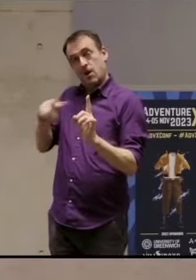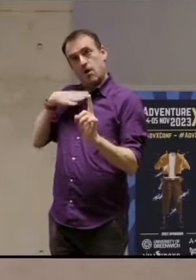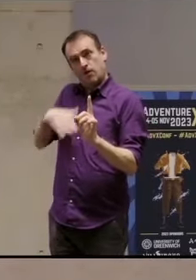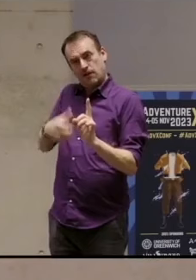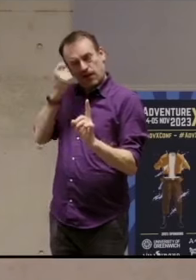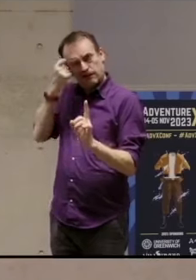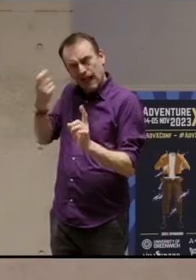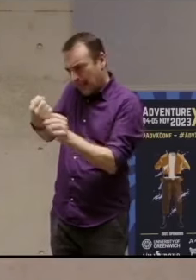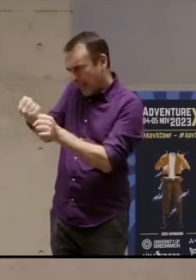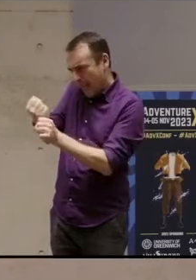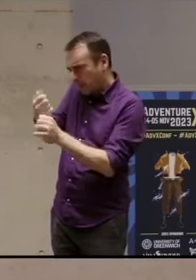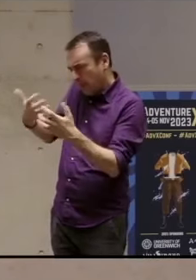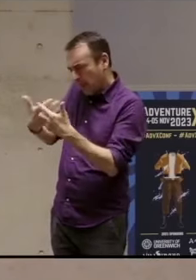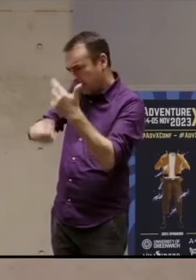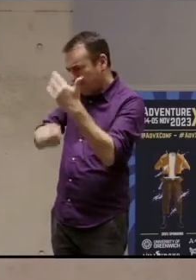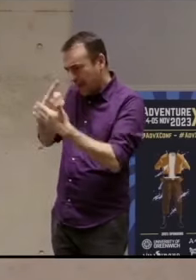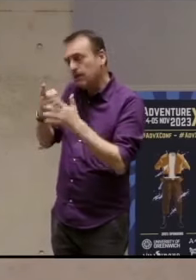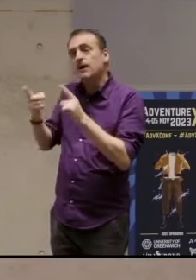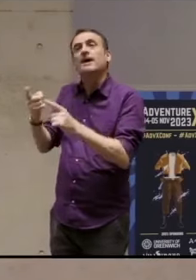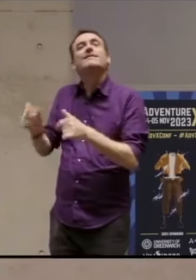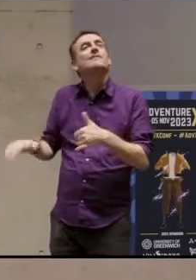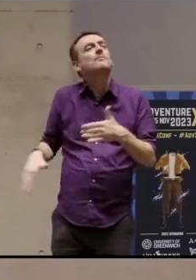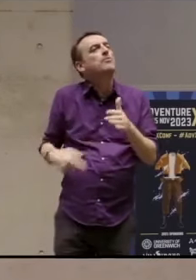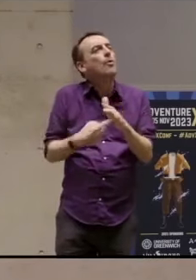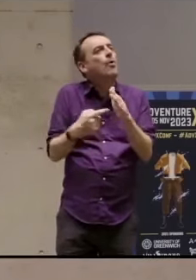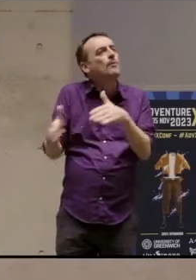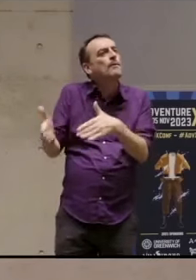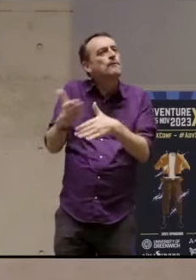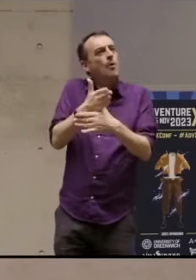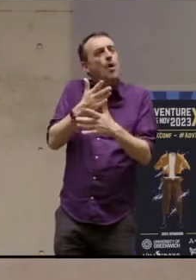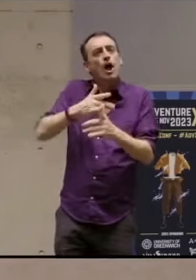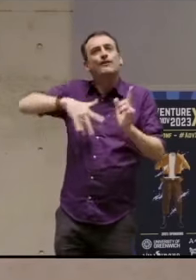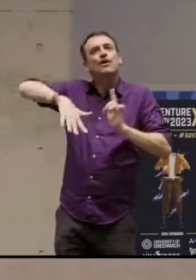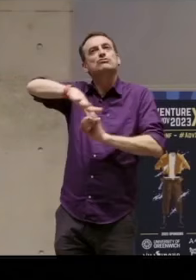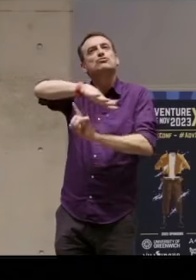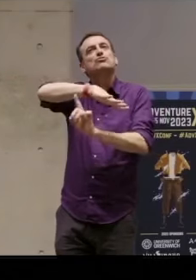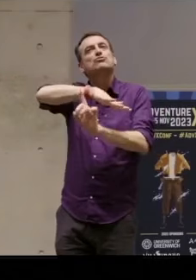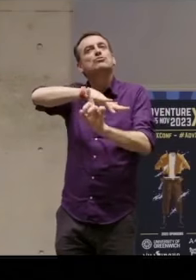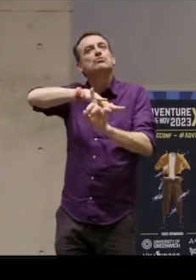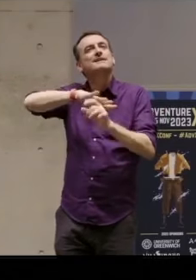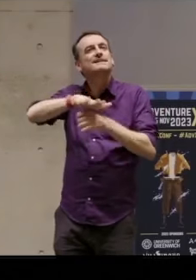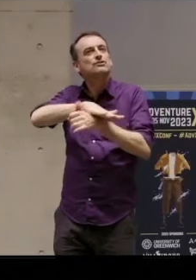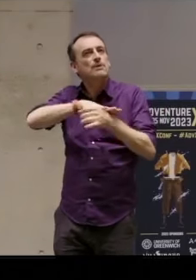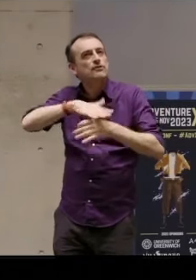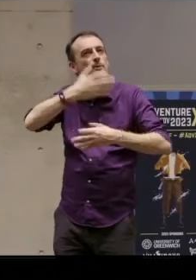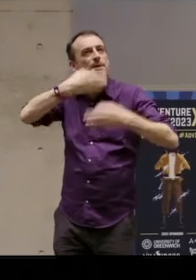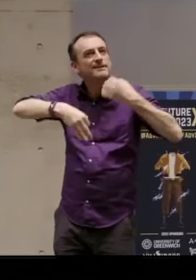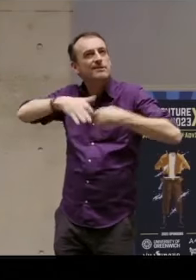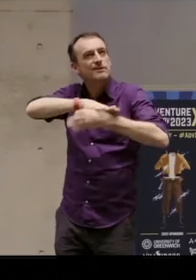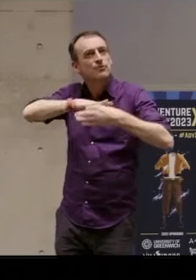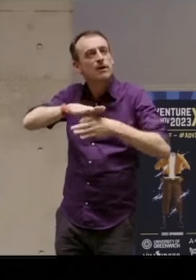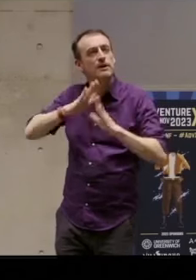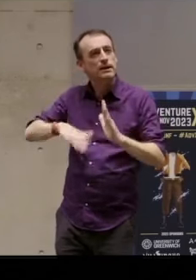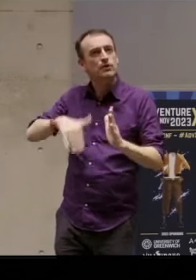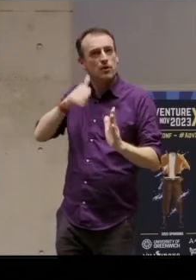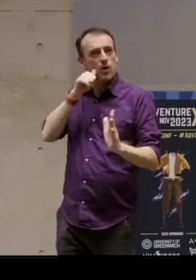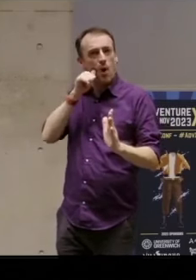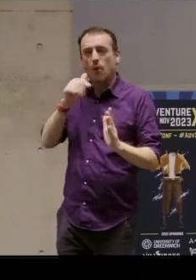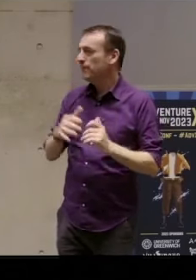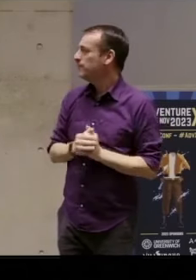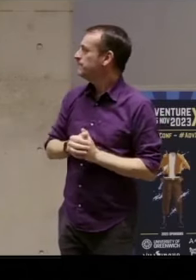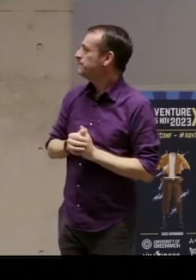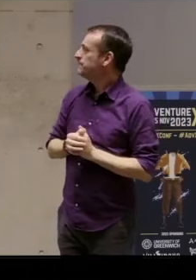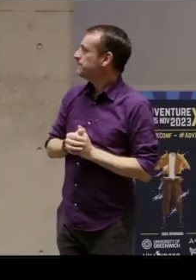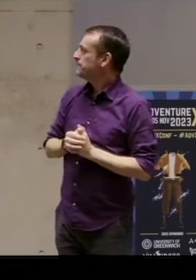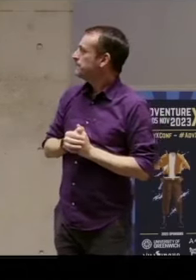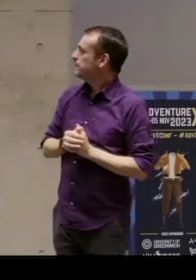social conditions of these countries and, of course, the developers. You can imagine that it was a difficult time.